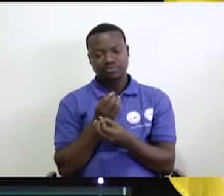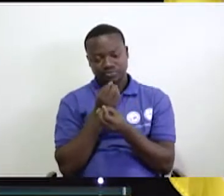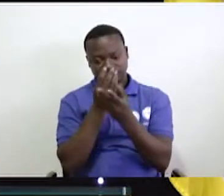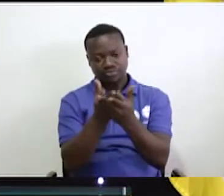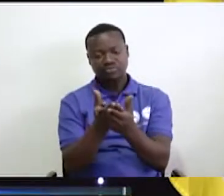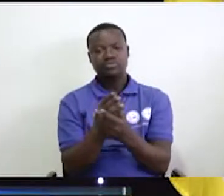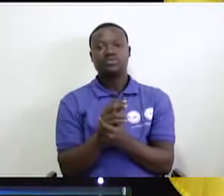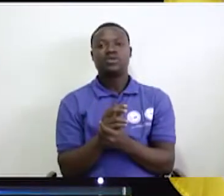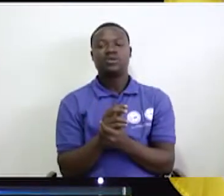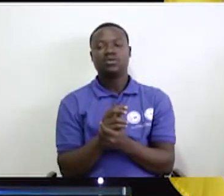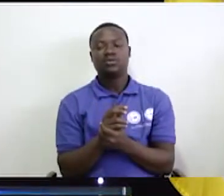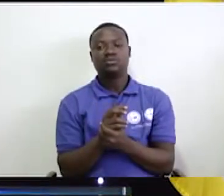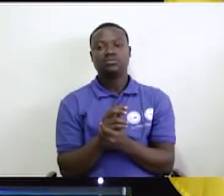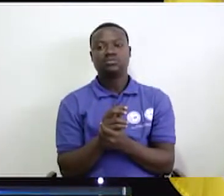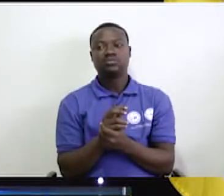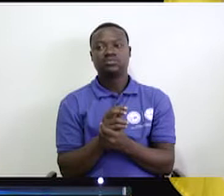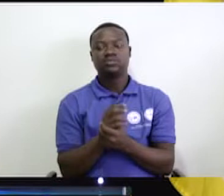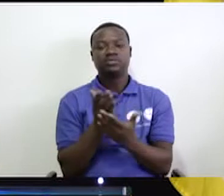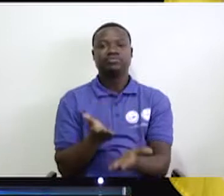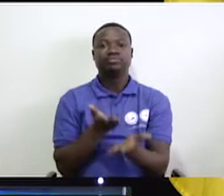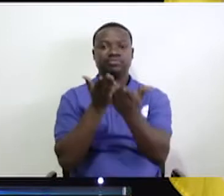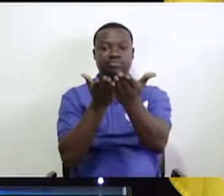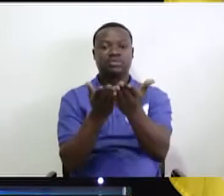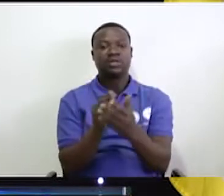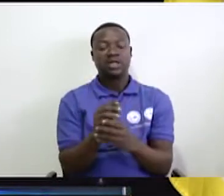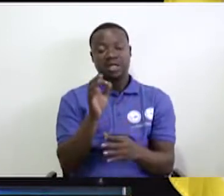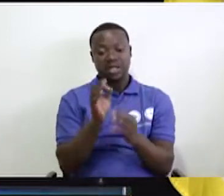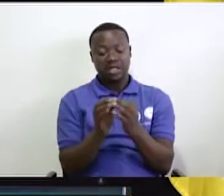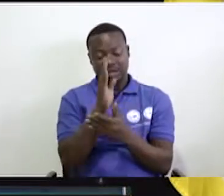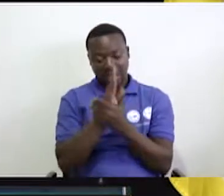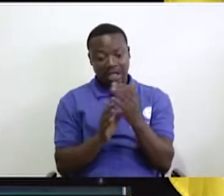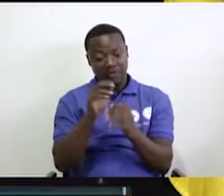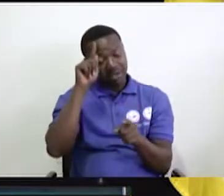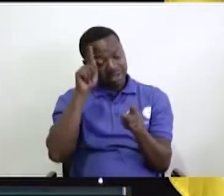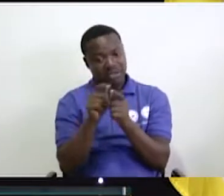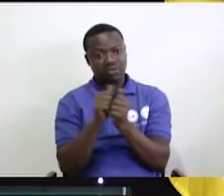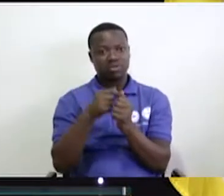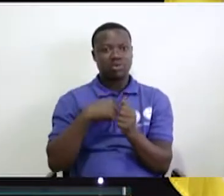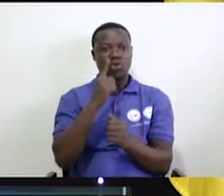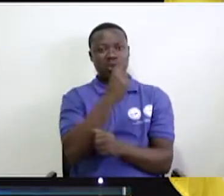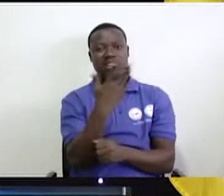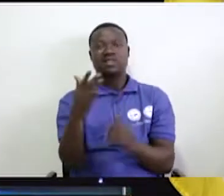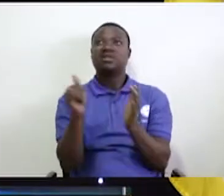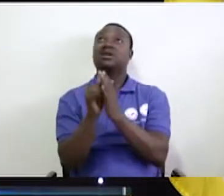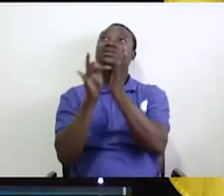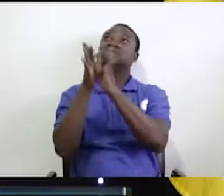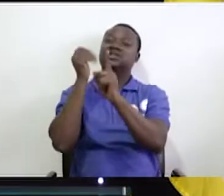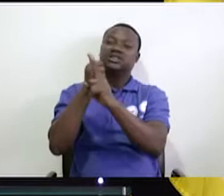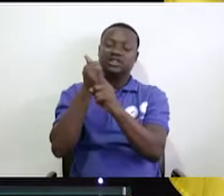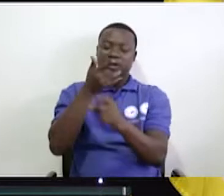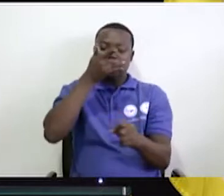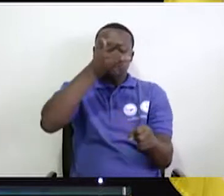humbly, if you maybe agree with me, that one thing that Jesus actually promised the